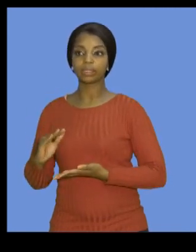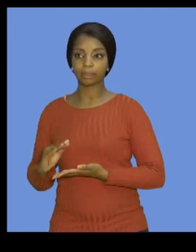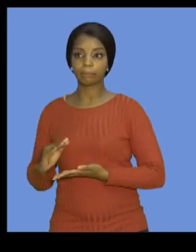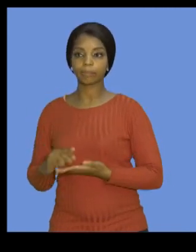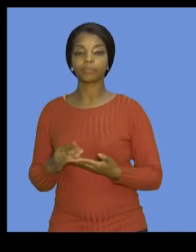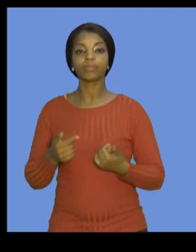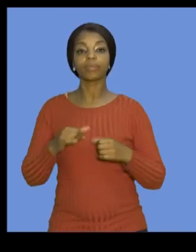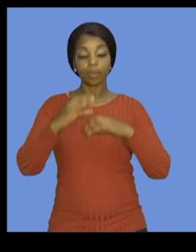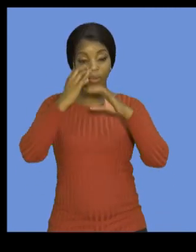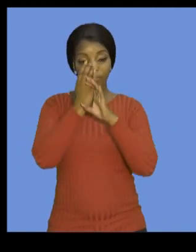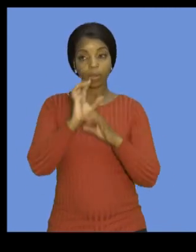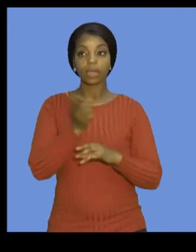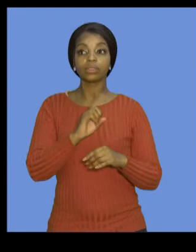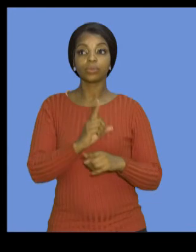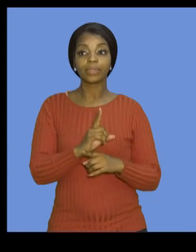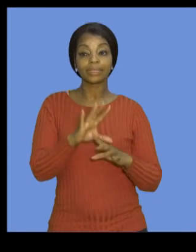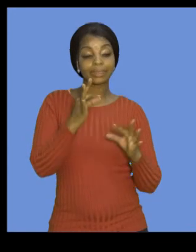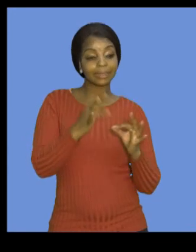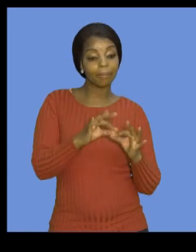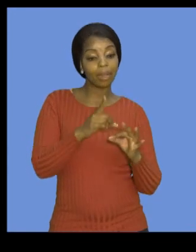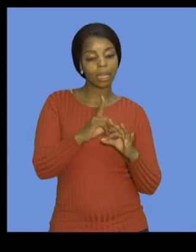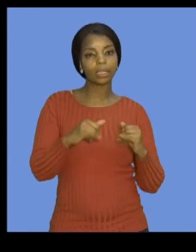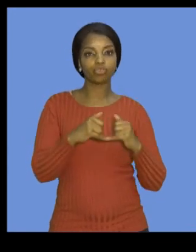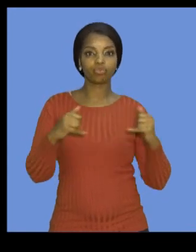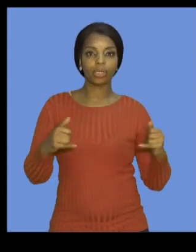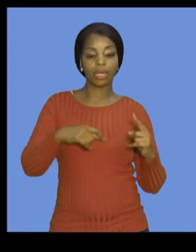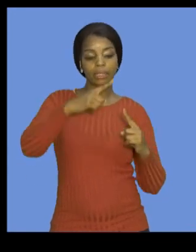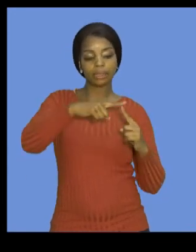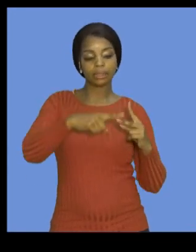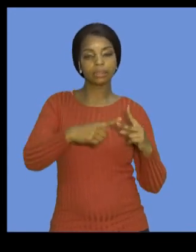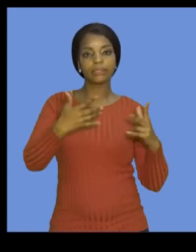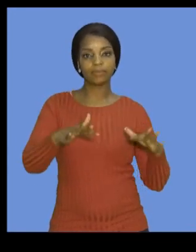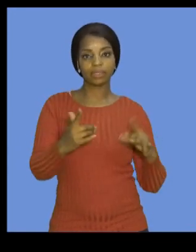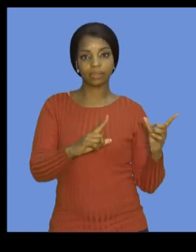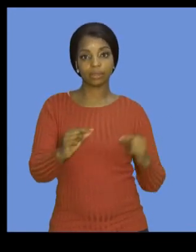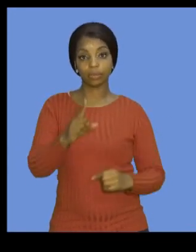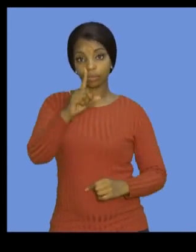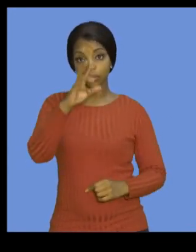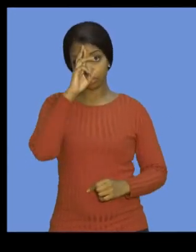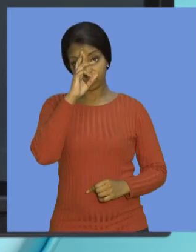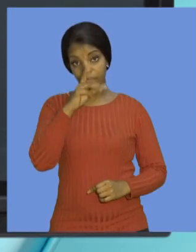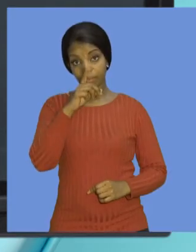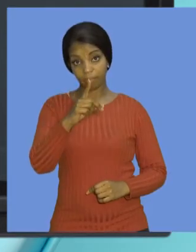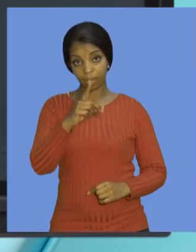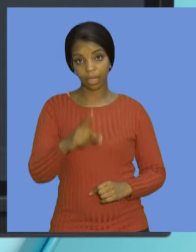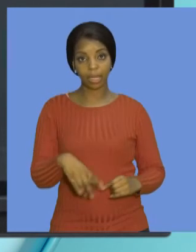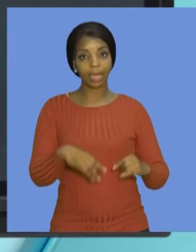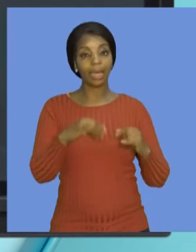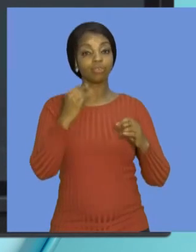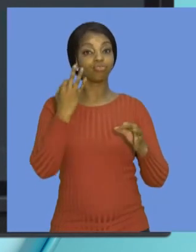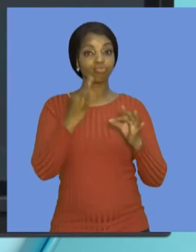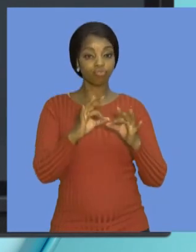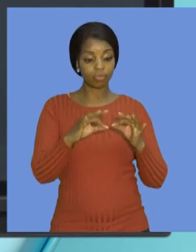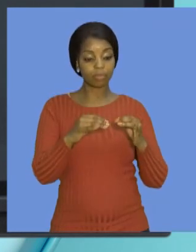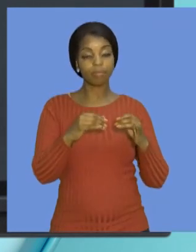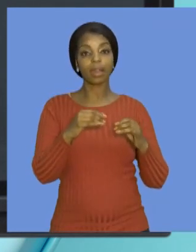simple interest, and it was also on straight line depreciation. So guys, remember, straight line is the